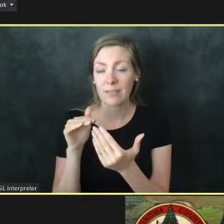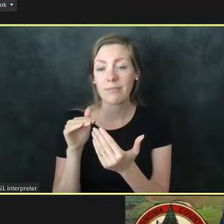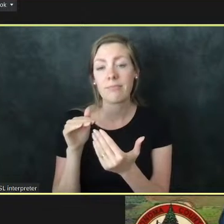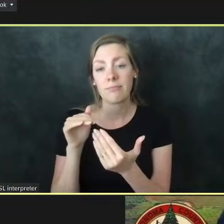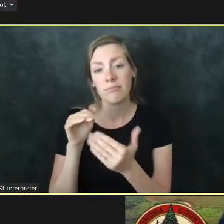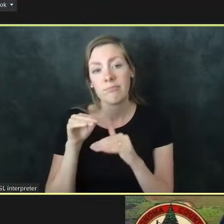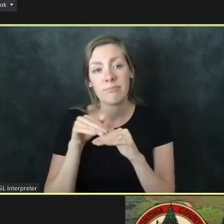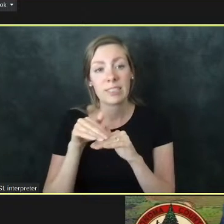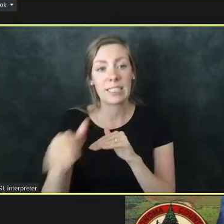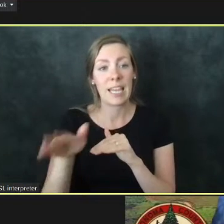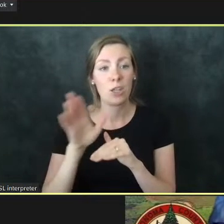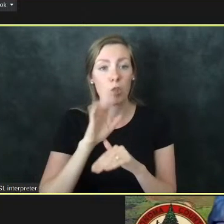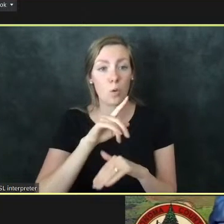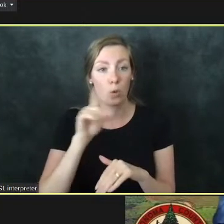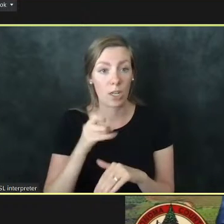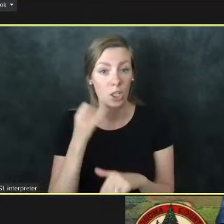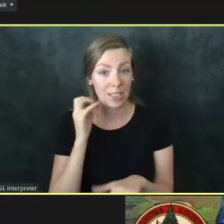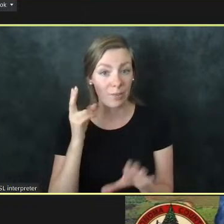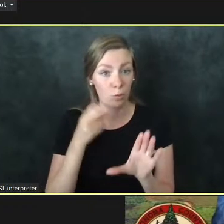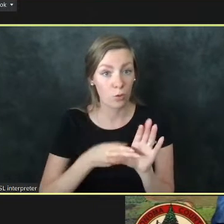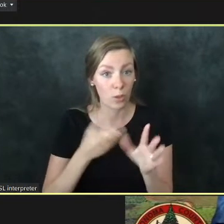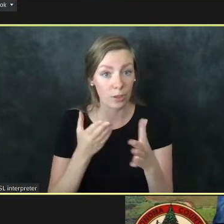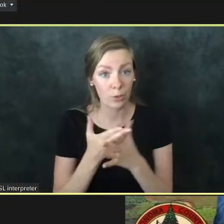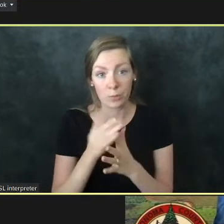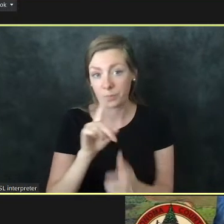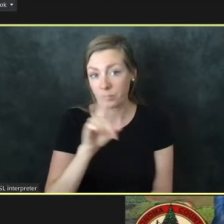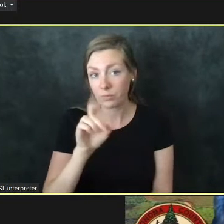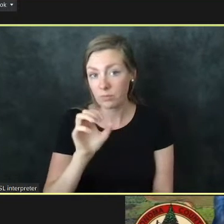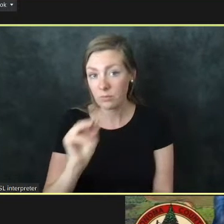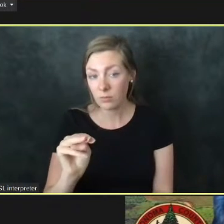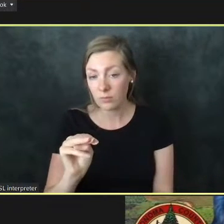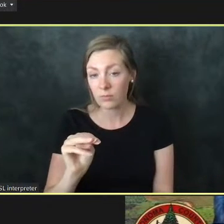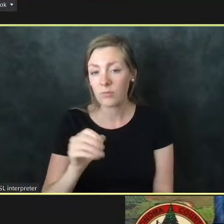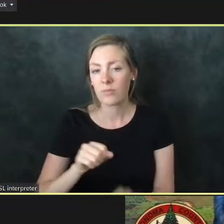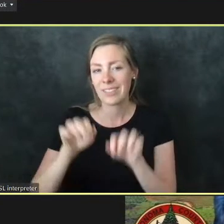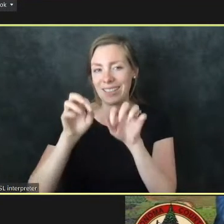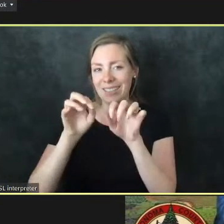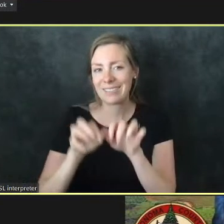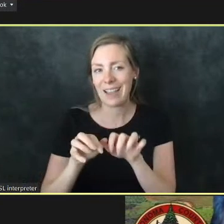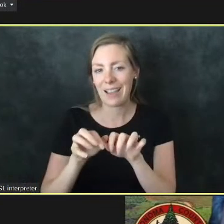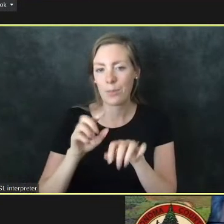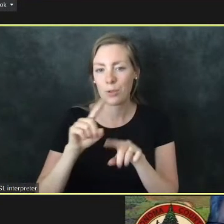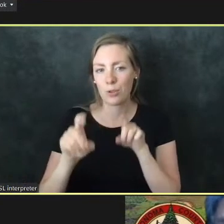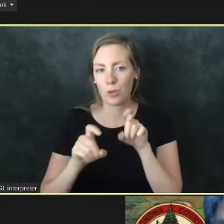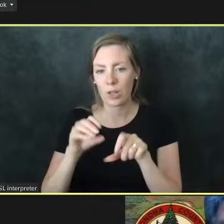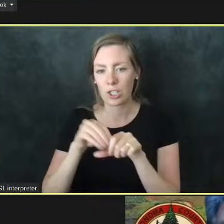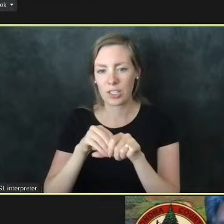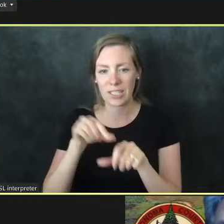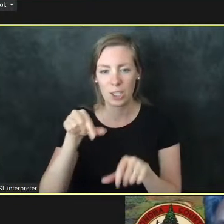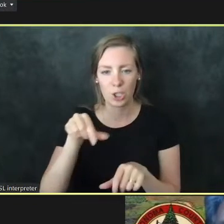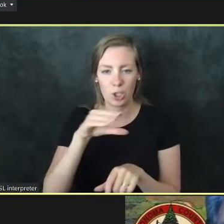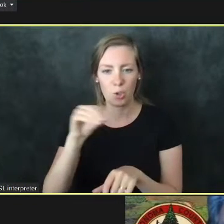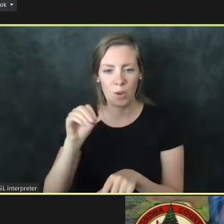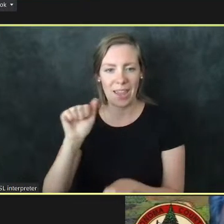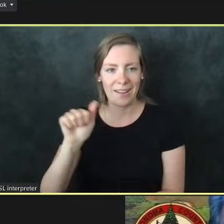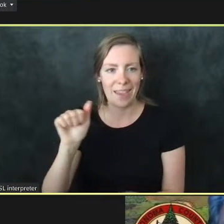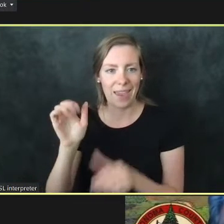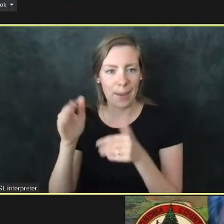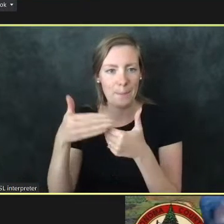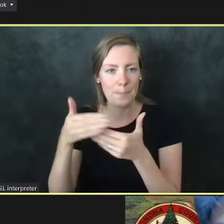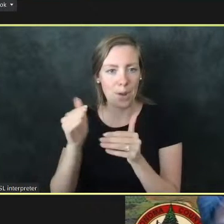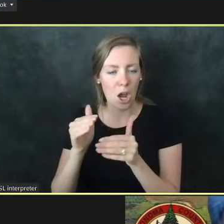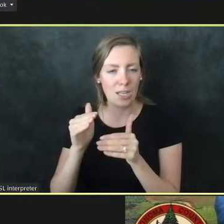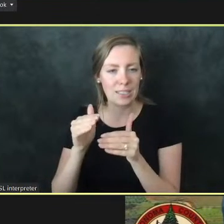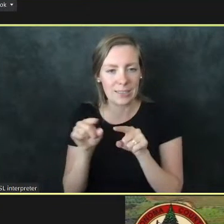panelists que today. entonces If you a have los joined us panelistas on Zoom, we que invite nos you to han type your questions in the quiero que Q&A metan box at the bottom en la caja